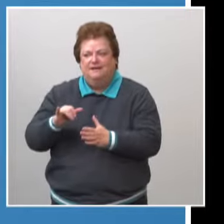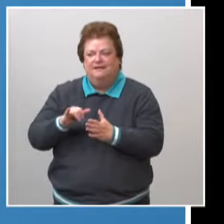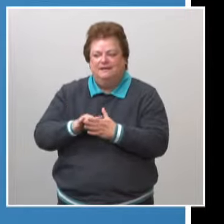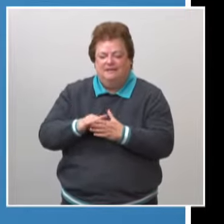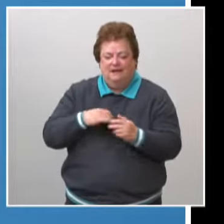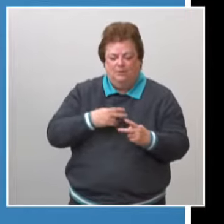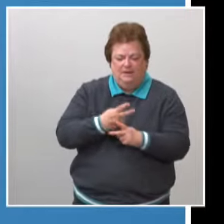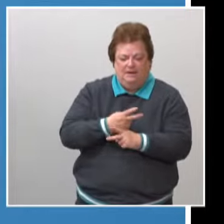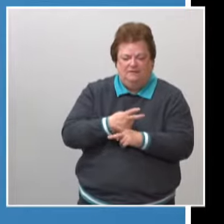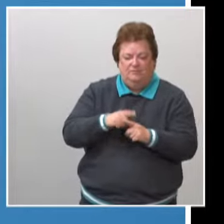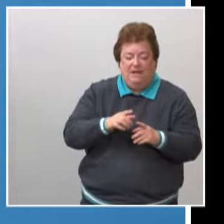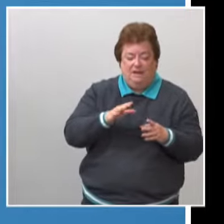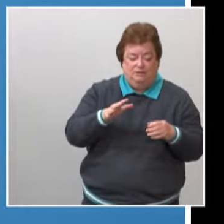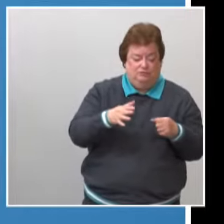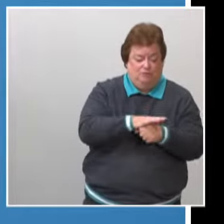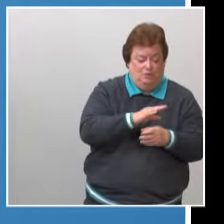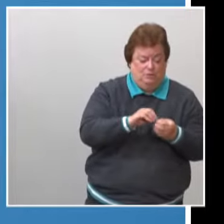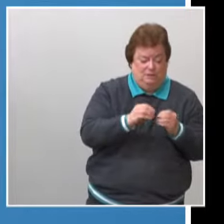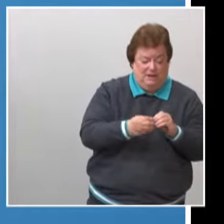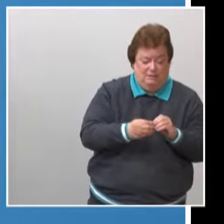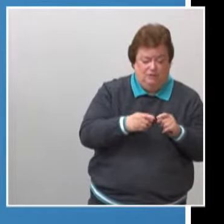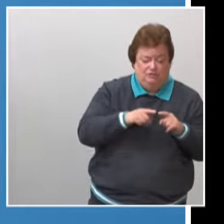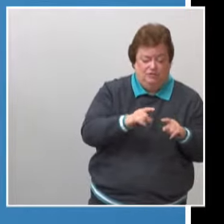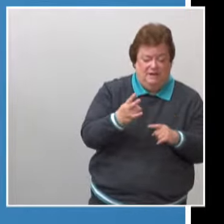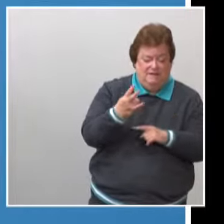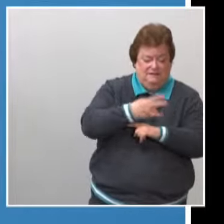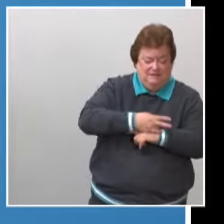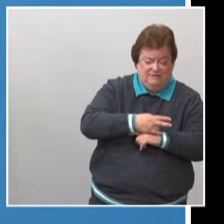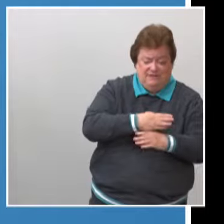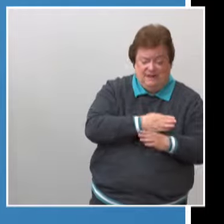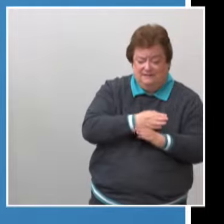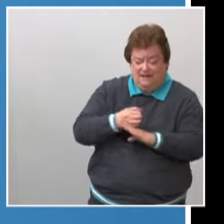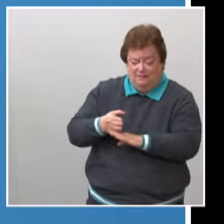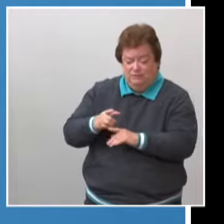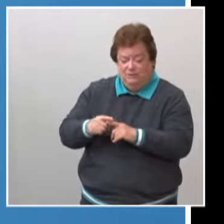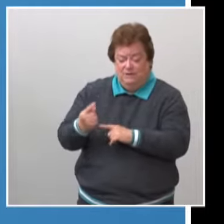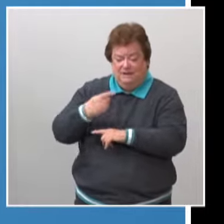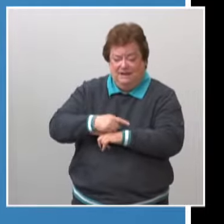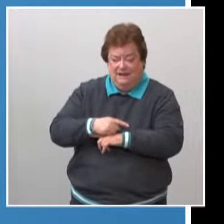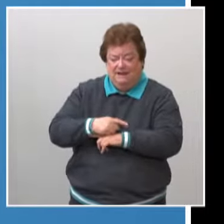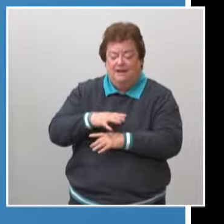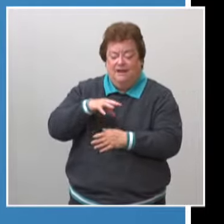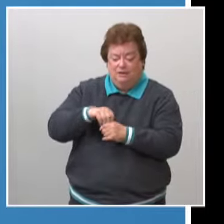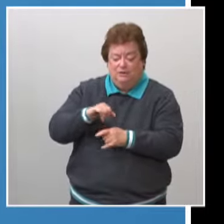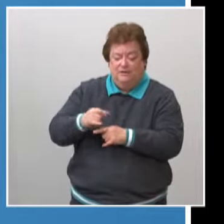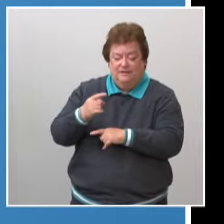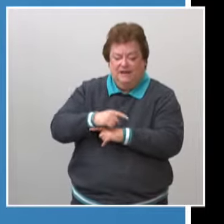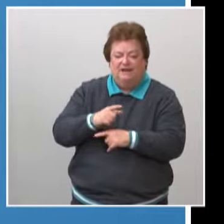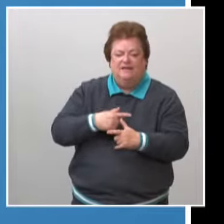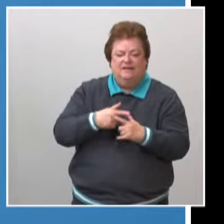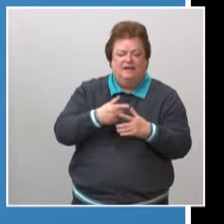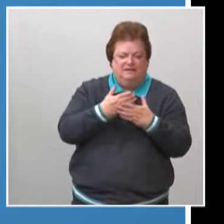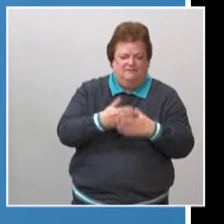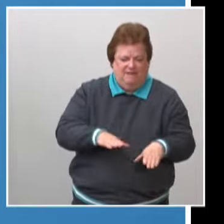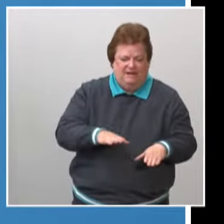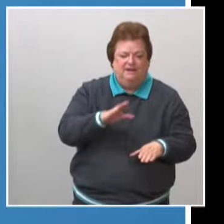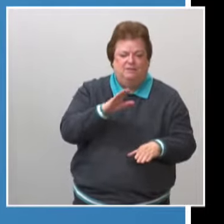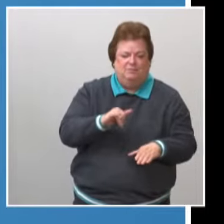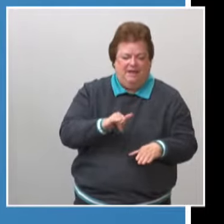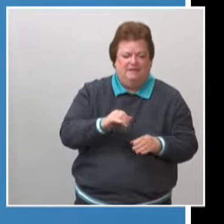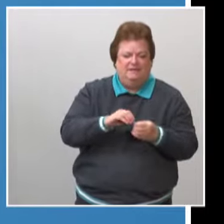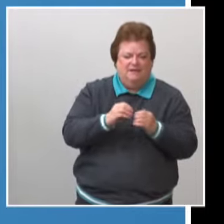up the total number of cases in the 7 days leading up to a specific date, including that date, and dividing it by the total